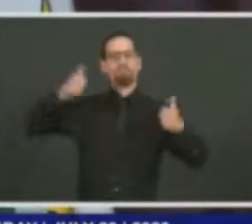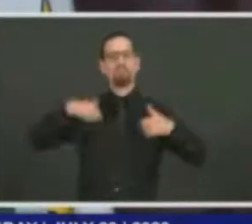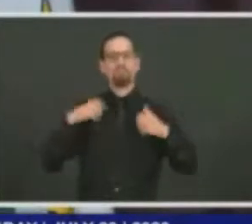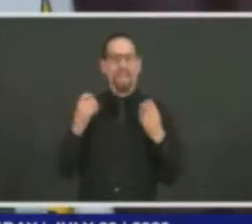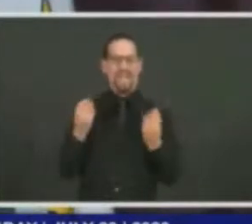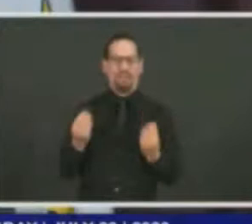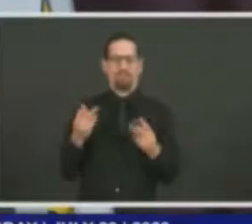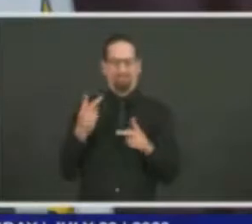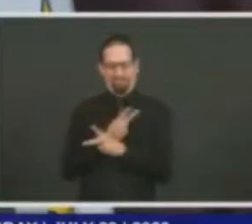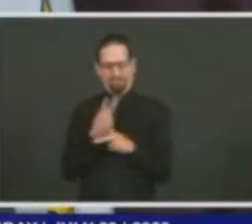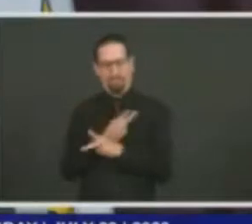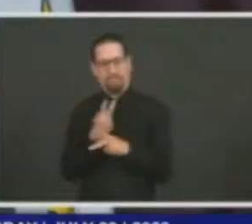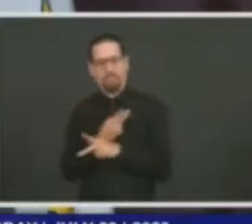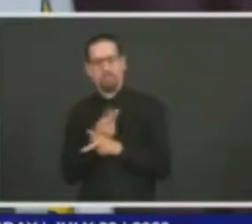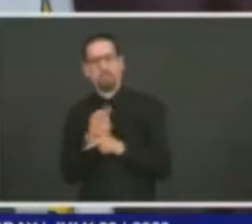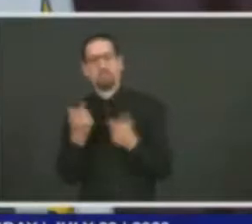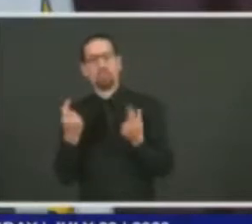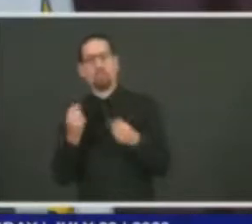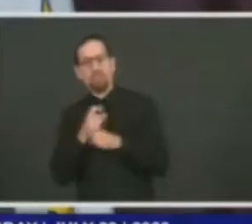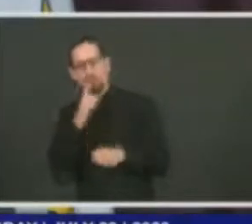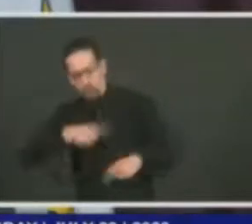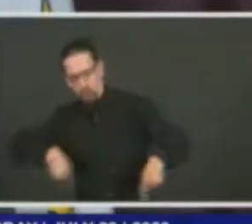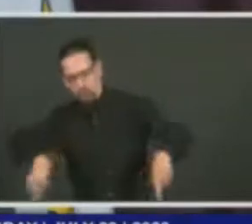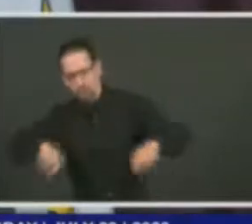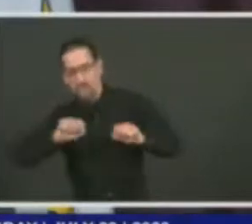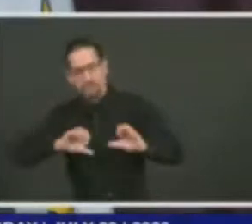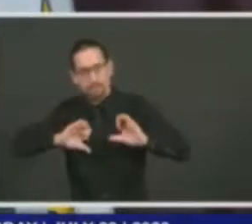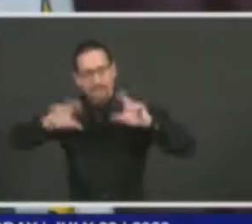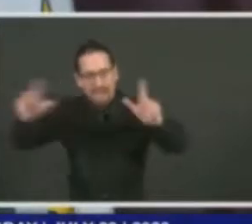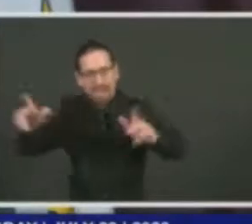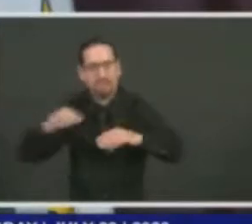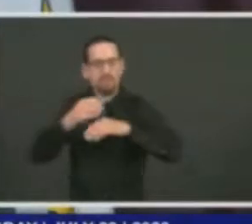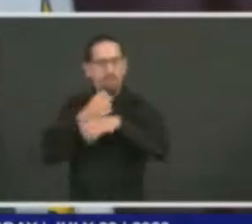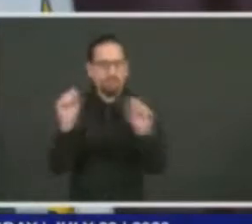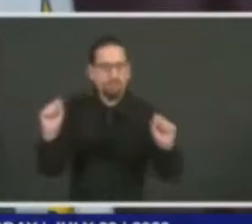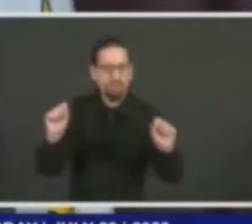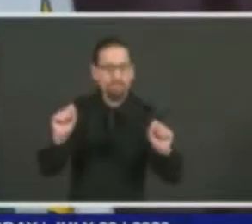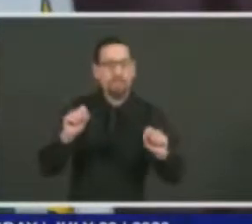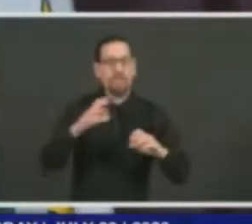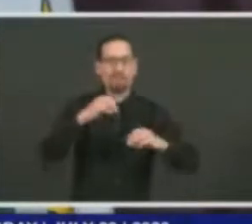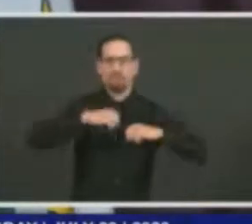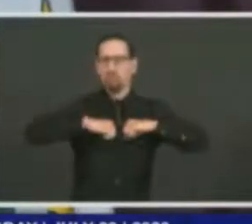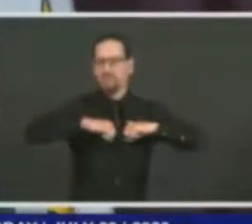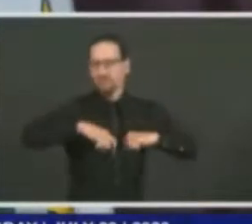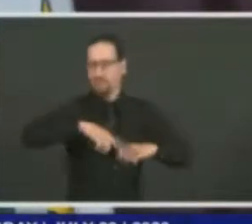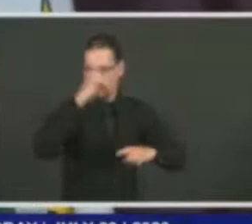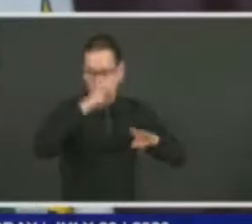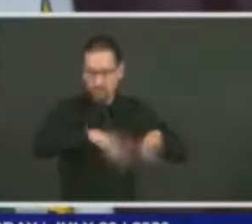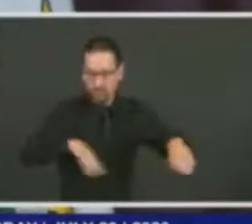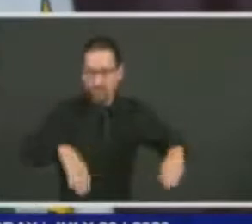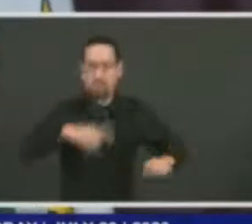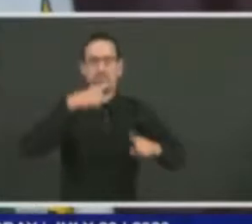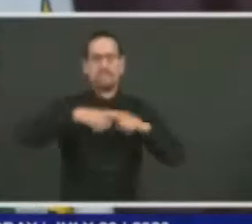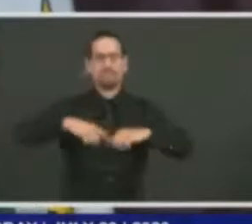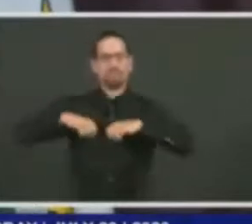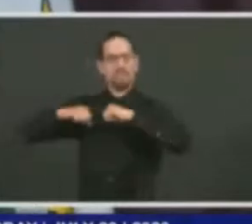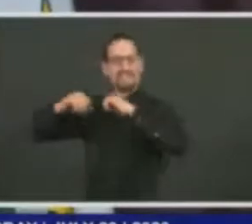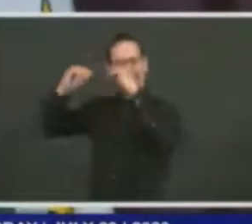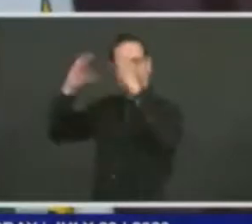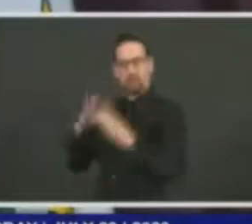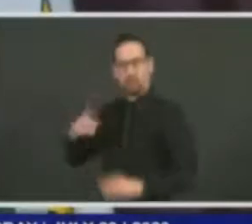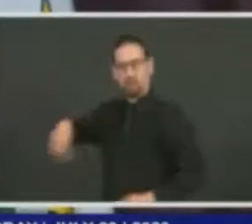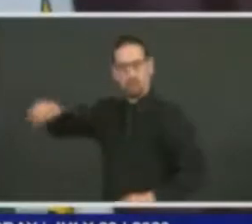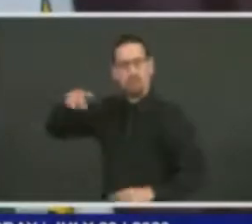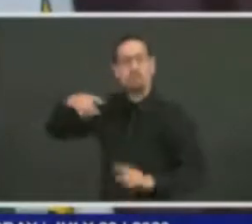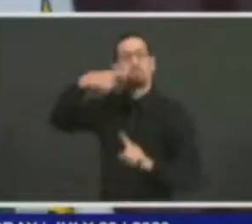and their families? I want to begin by reminding you what we've done with childcare and the experience we've had, because